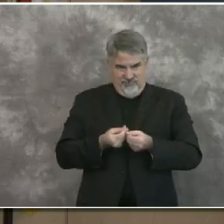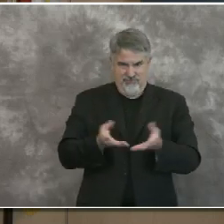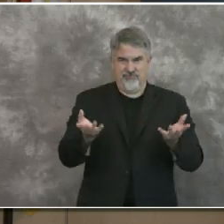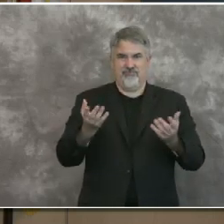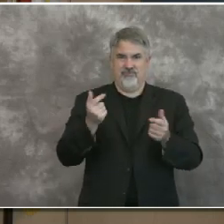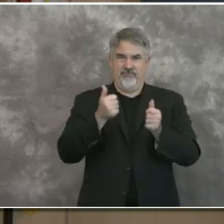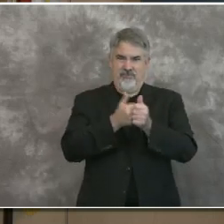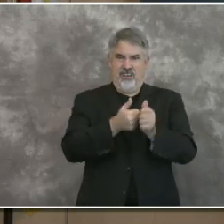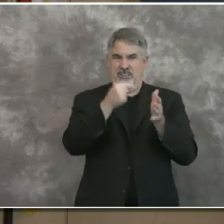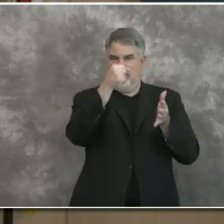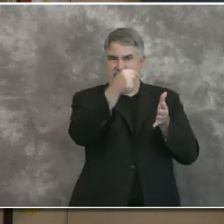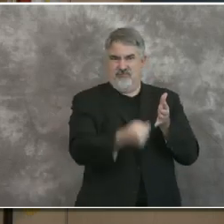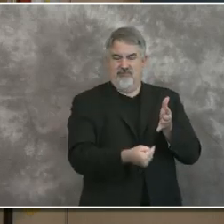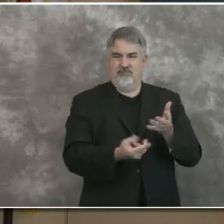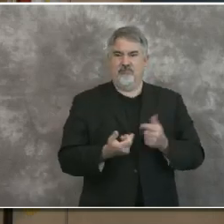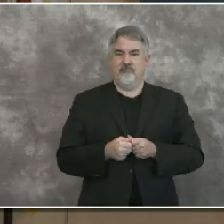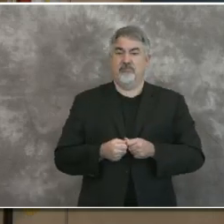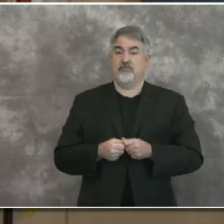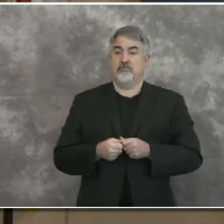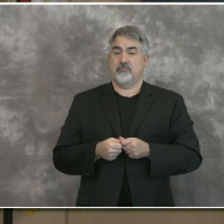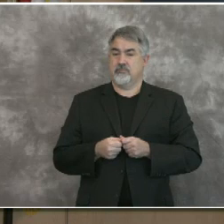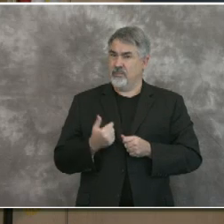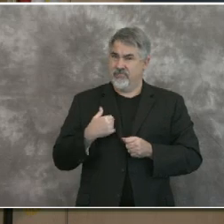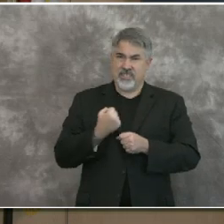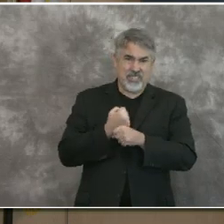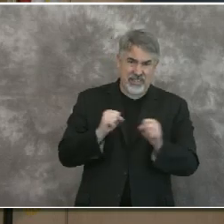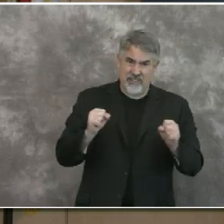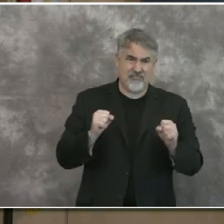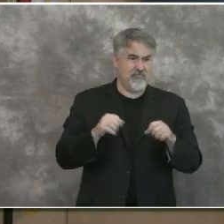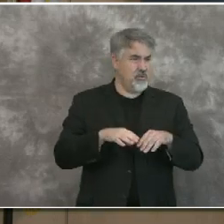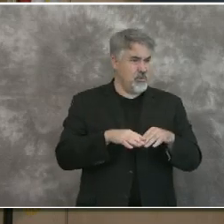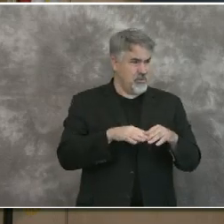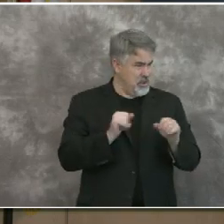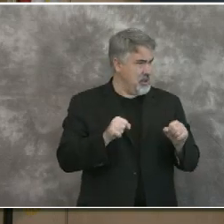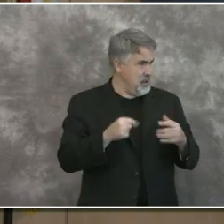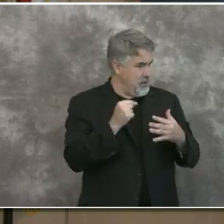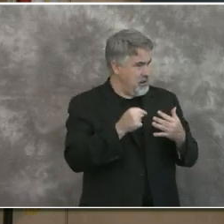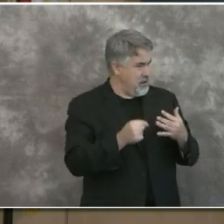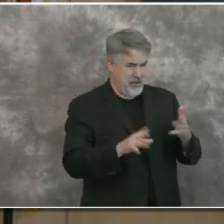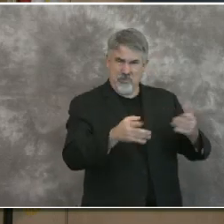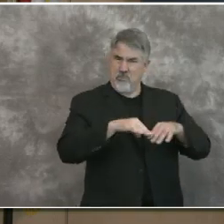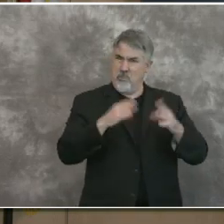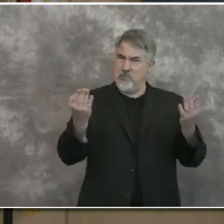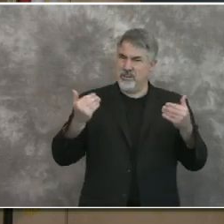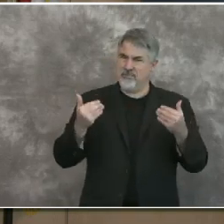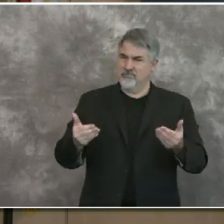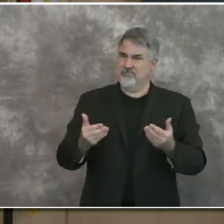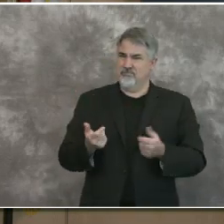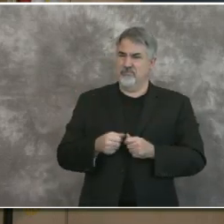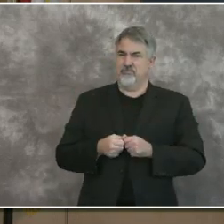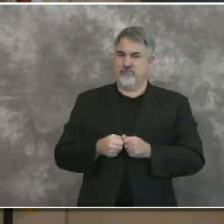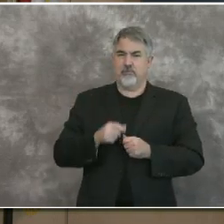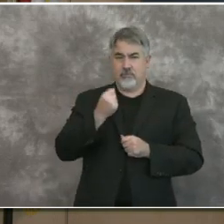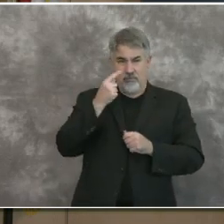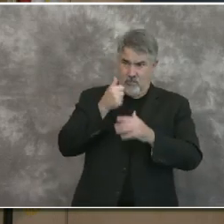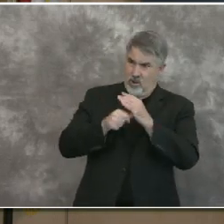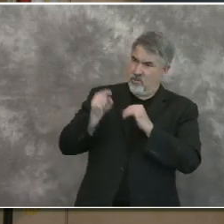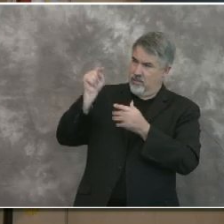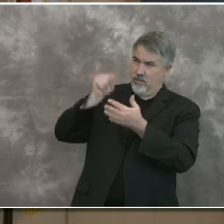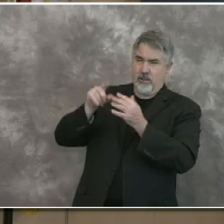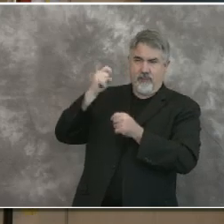your safe reopening plan if you're in the categories of either essential businesses or the newly reopened businesses, and move forward